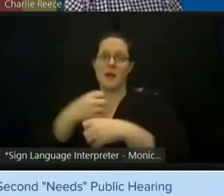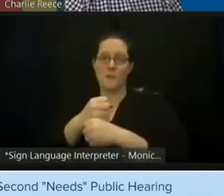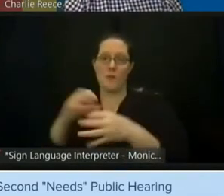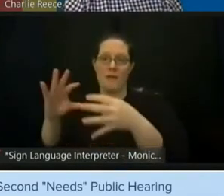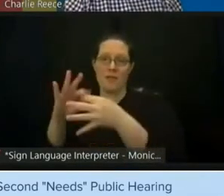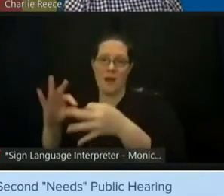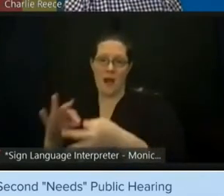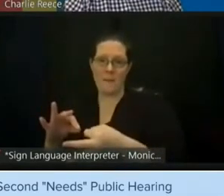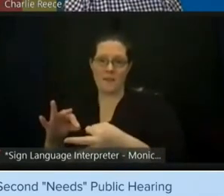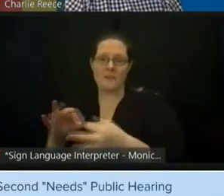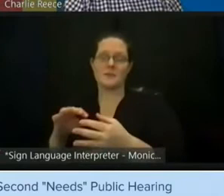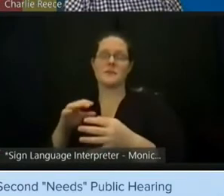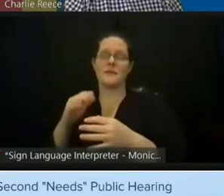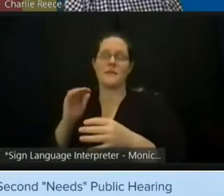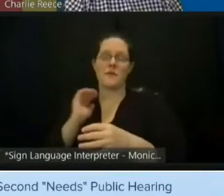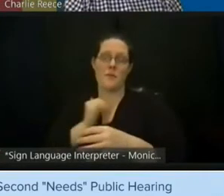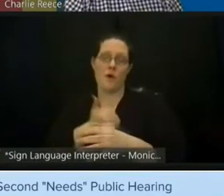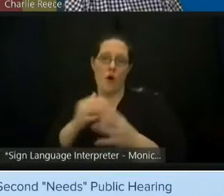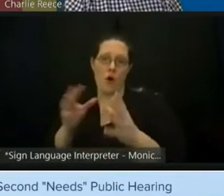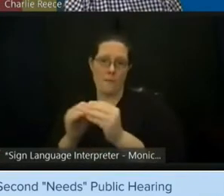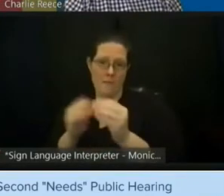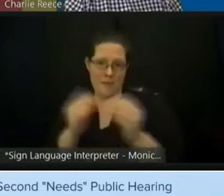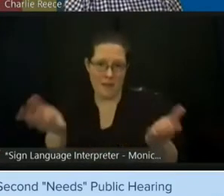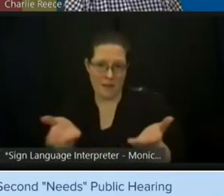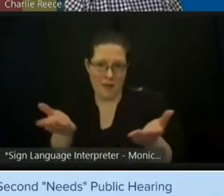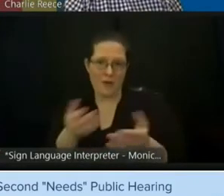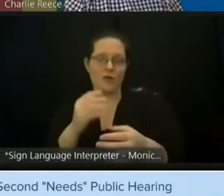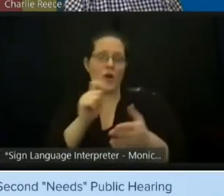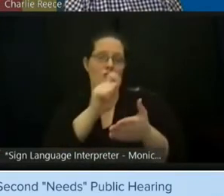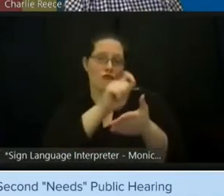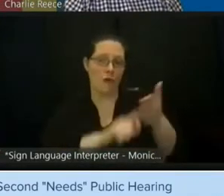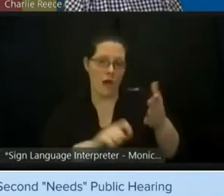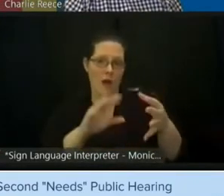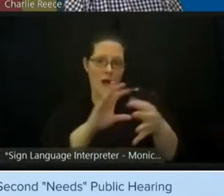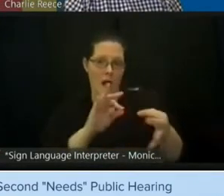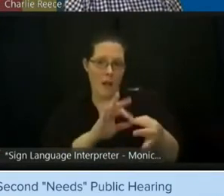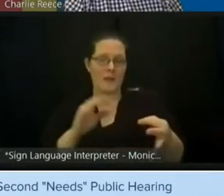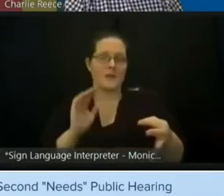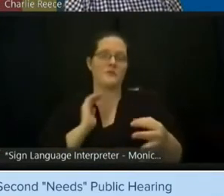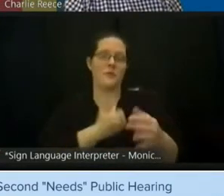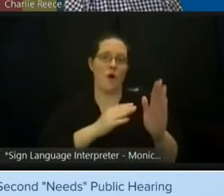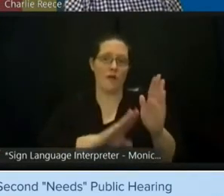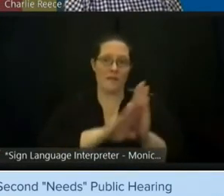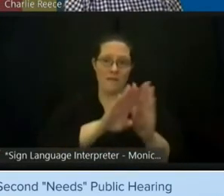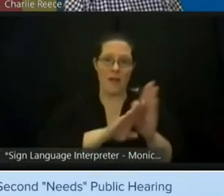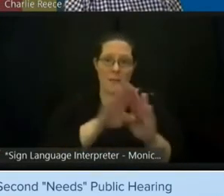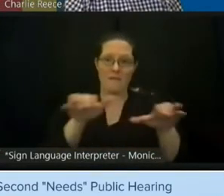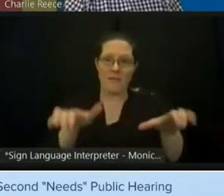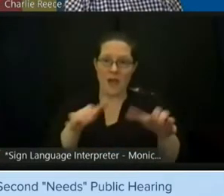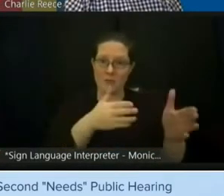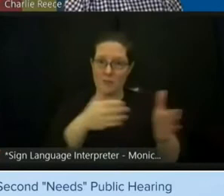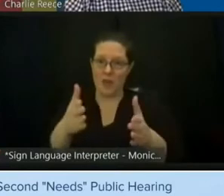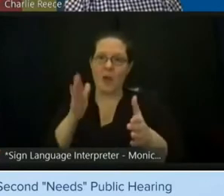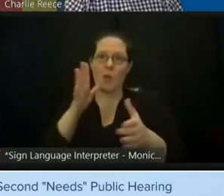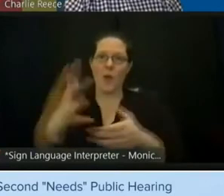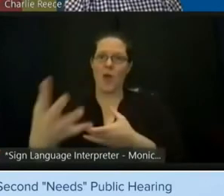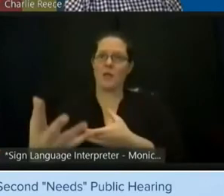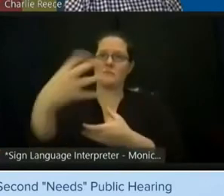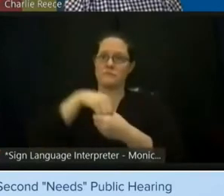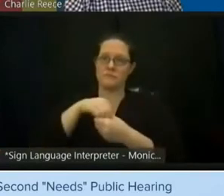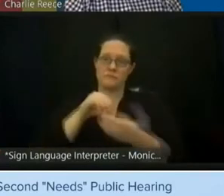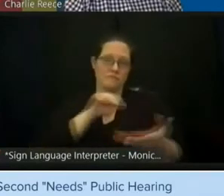comments received from citizens during the development of the annual action plan will be incorporated into the